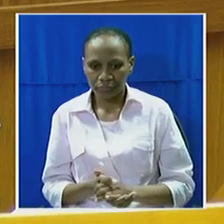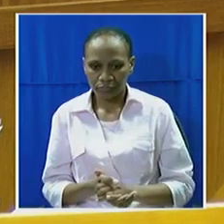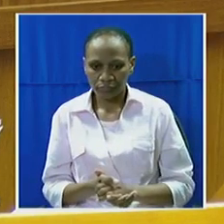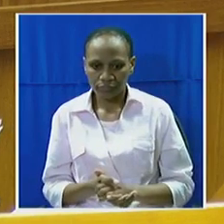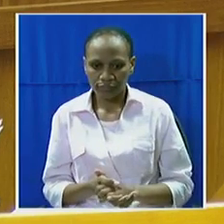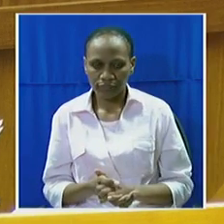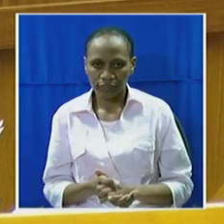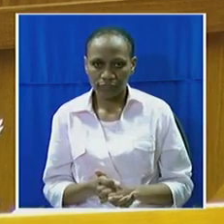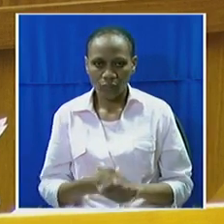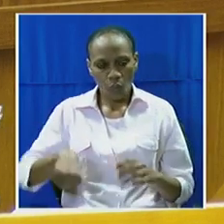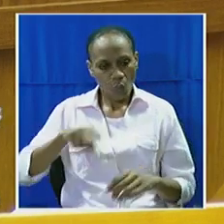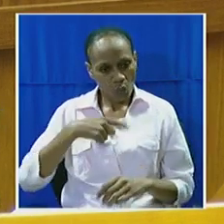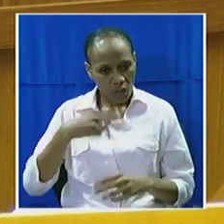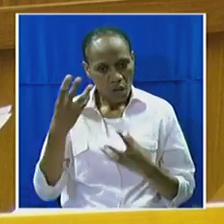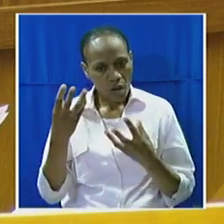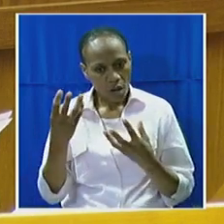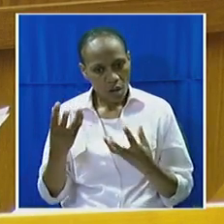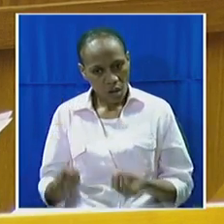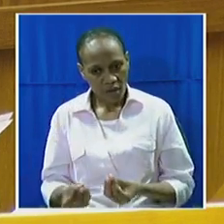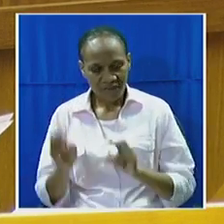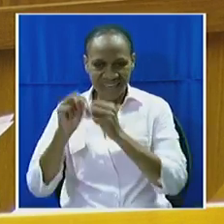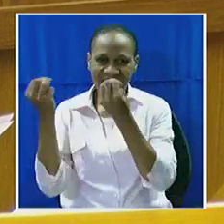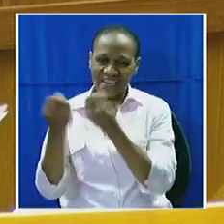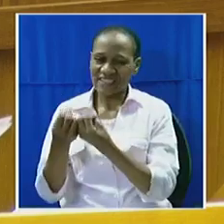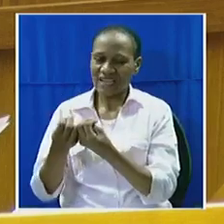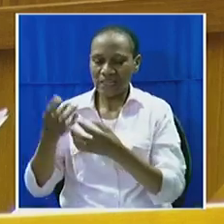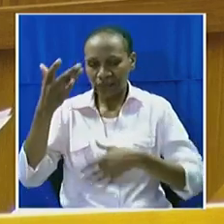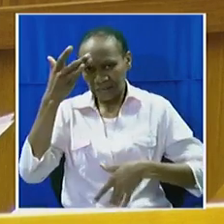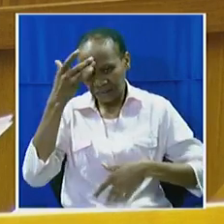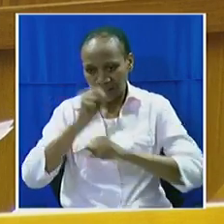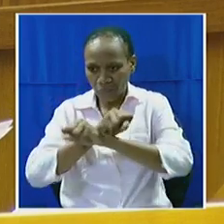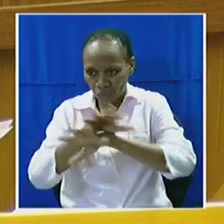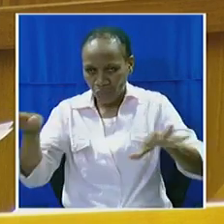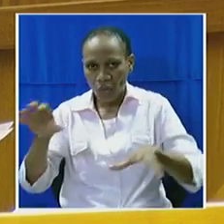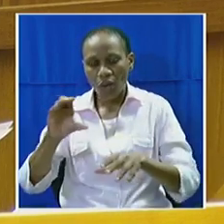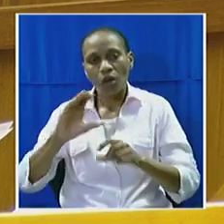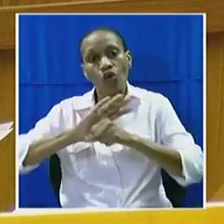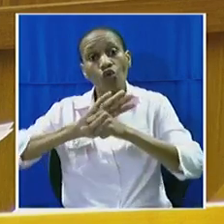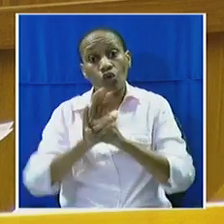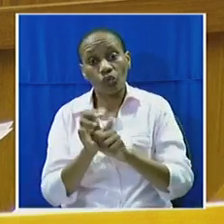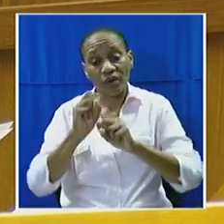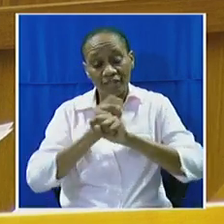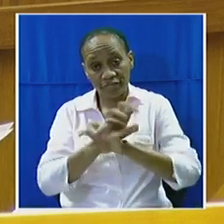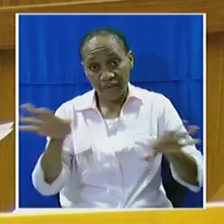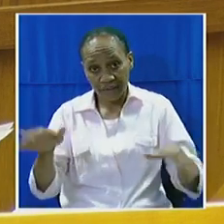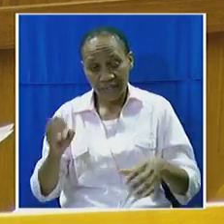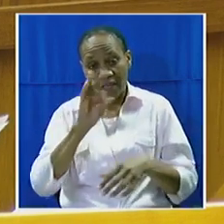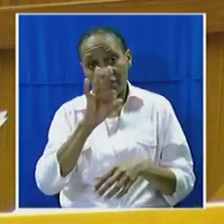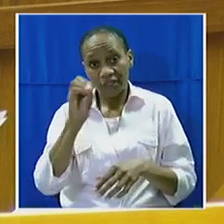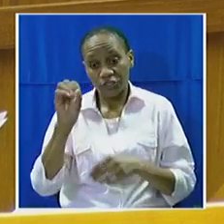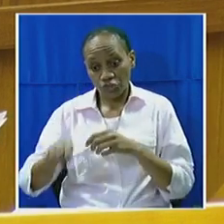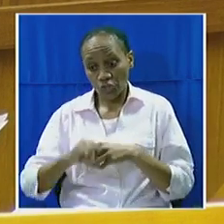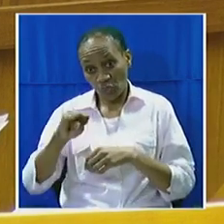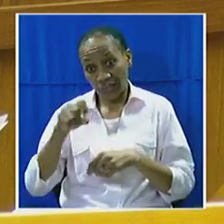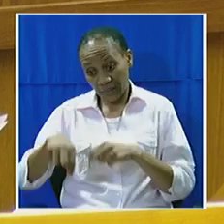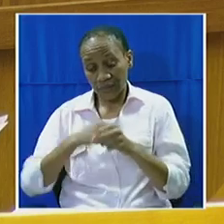iCovid-19. Kodwa ke abaningi basibiza ngokuthi coronavirus. Ngomhla ka-30 January kulonyaka, inhlangano